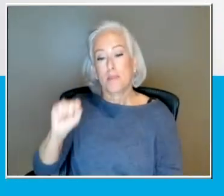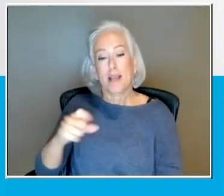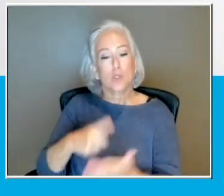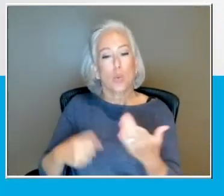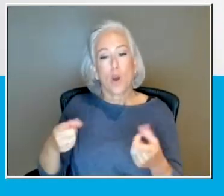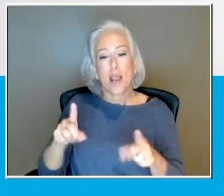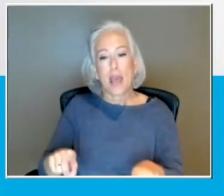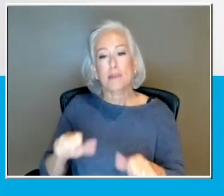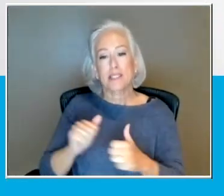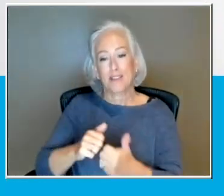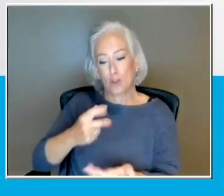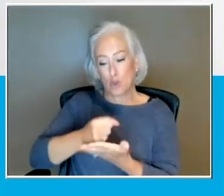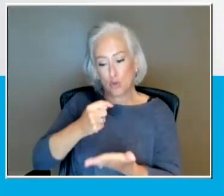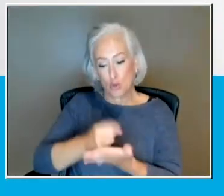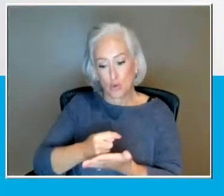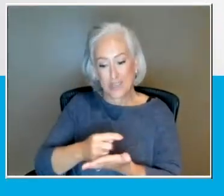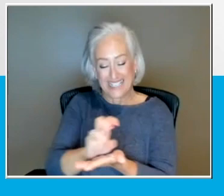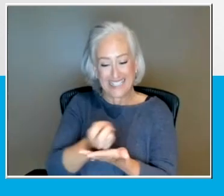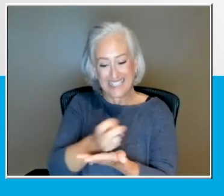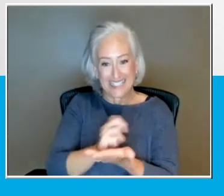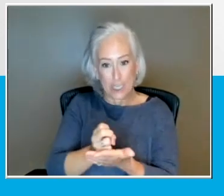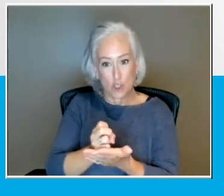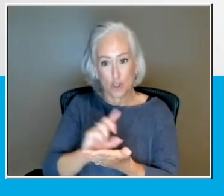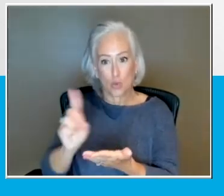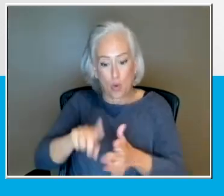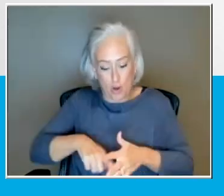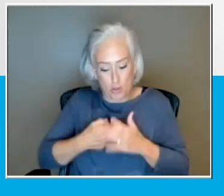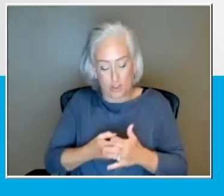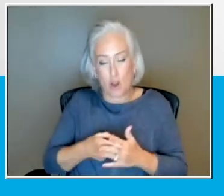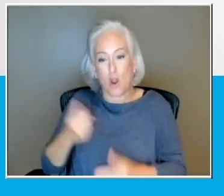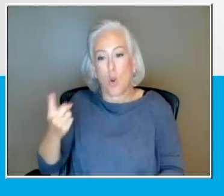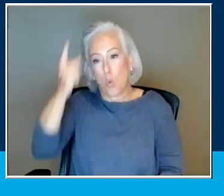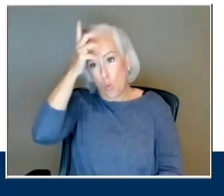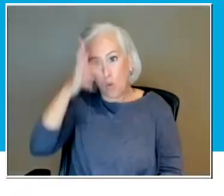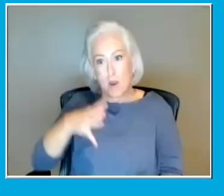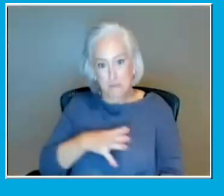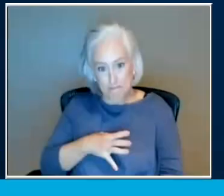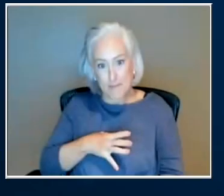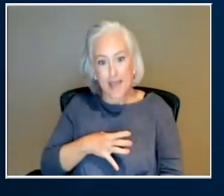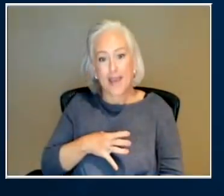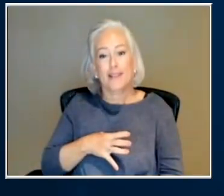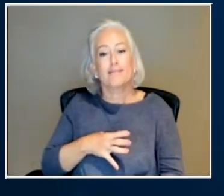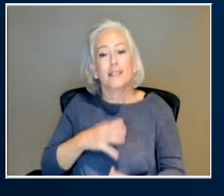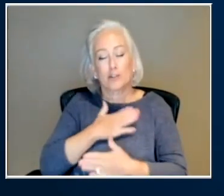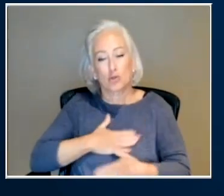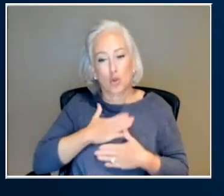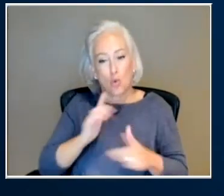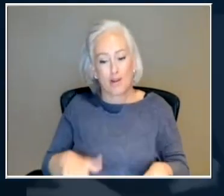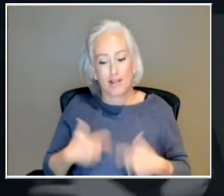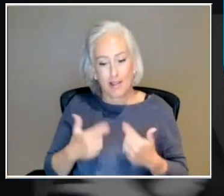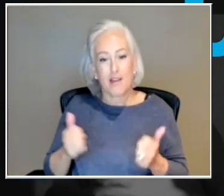the source? Meet one man reclaiming his life thanks to a unique brain implant. Wednesday at 8.